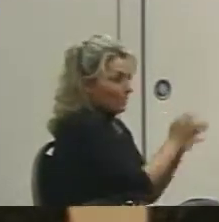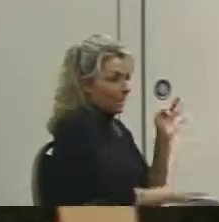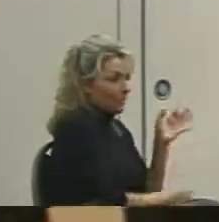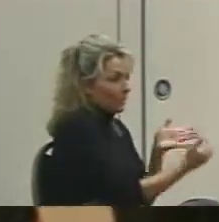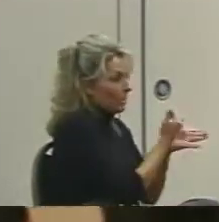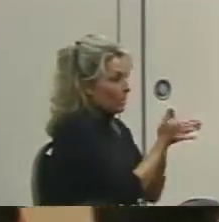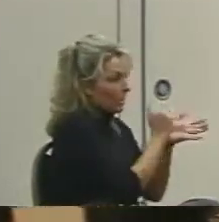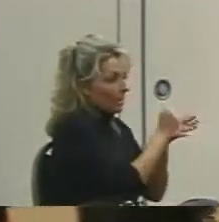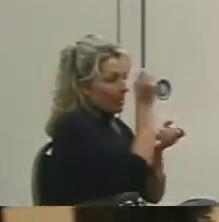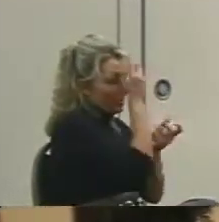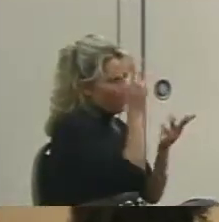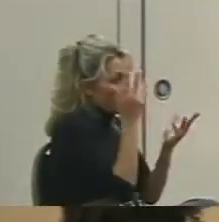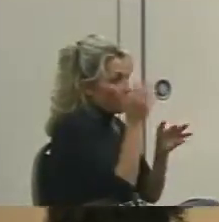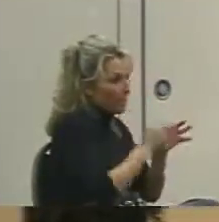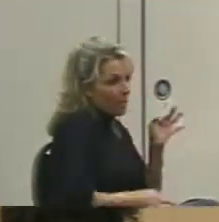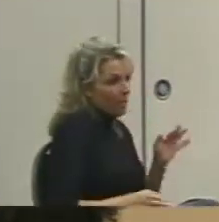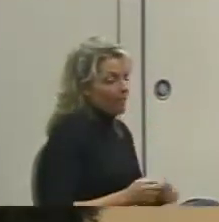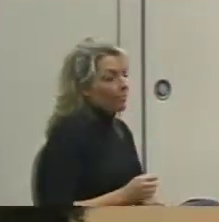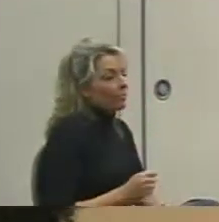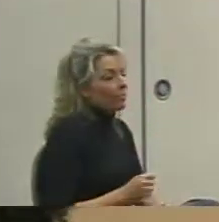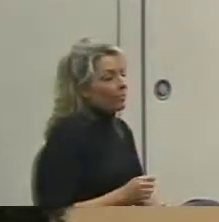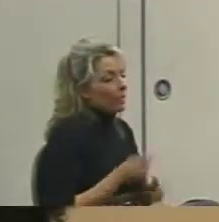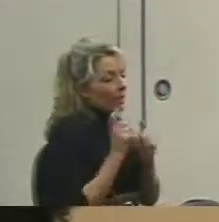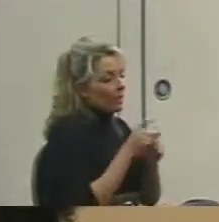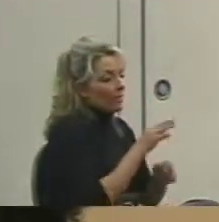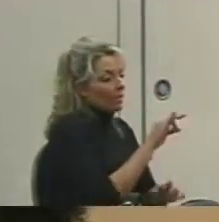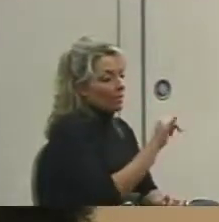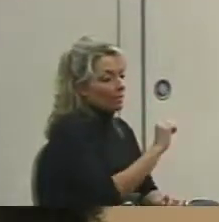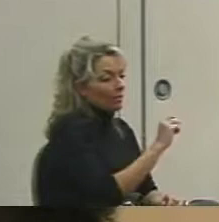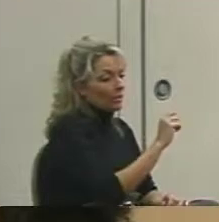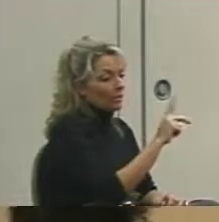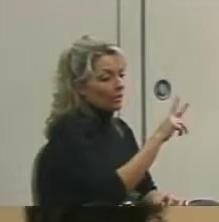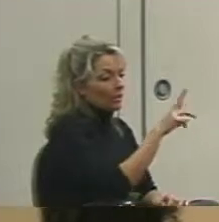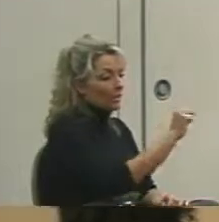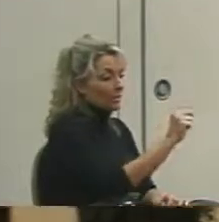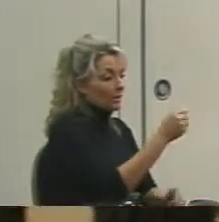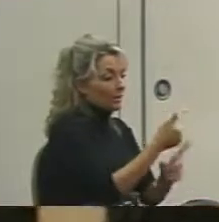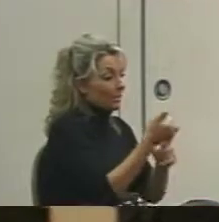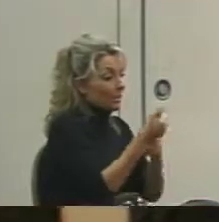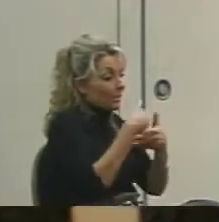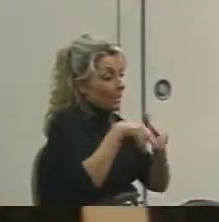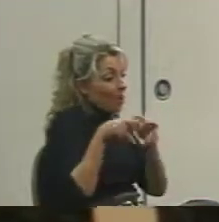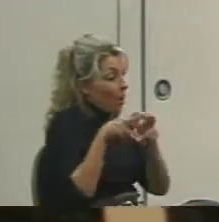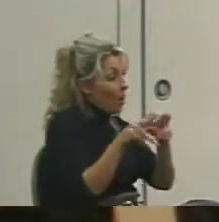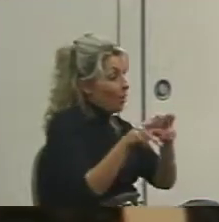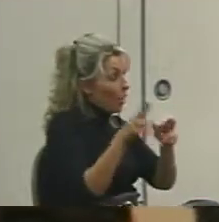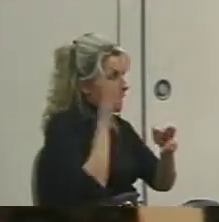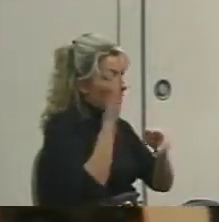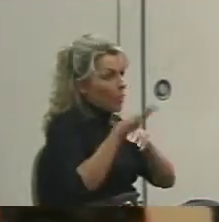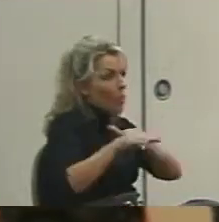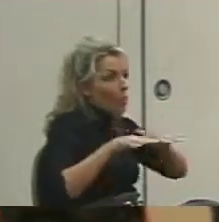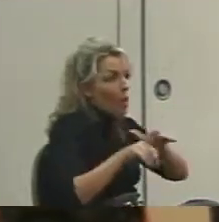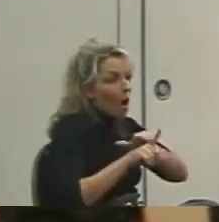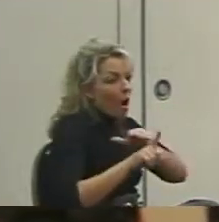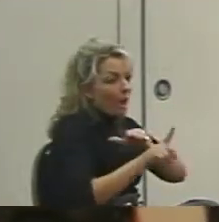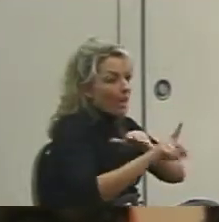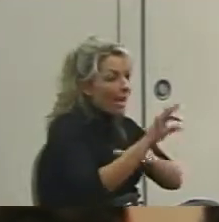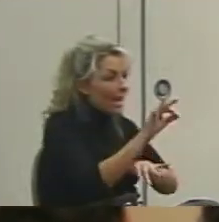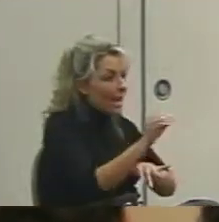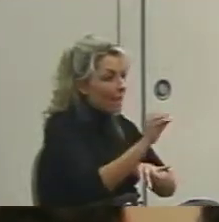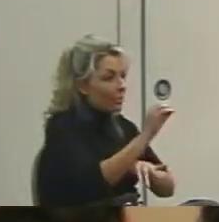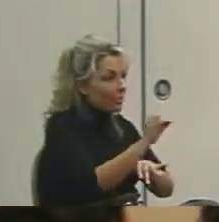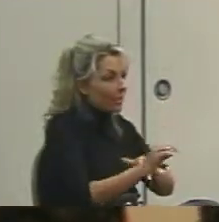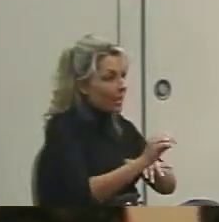data. And given that Fiscus is in the hallway, he will move about by walking during 90% of